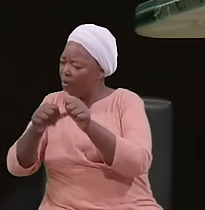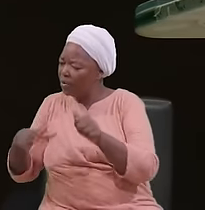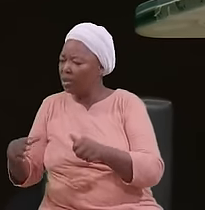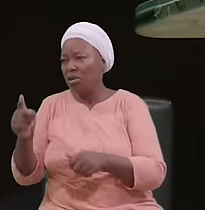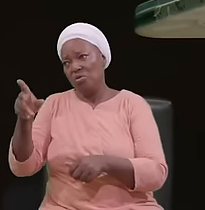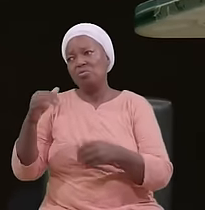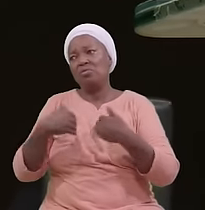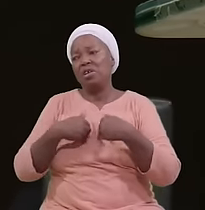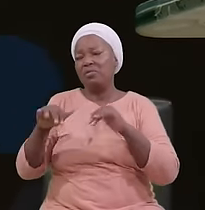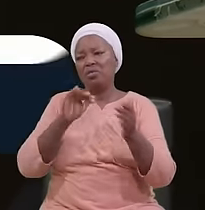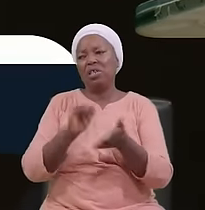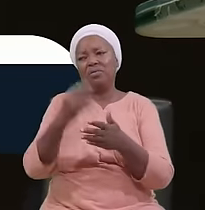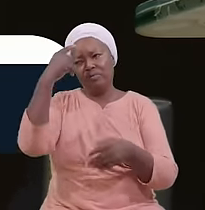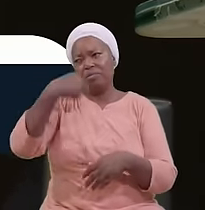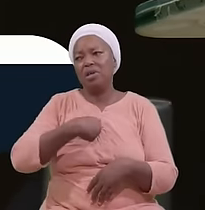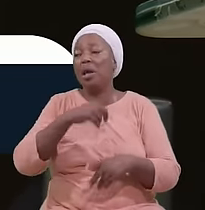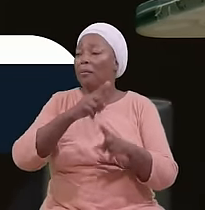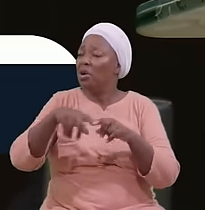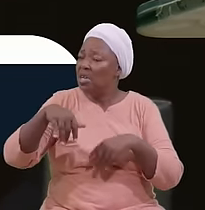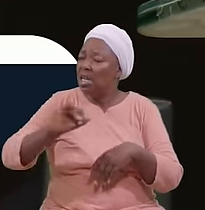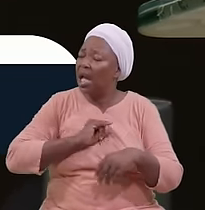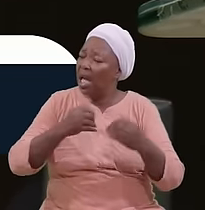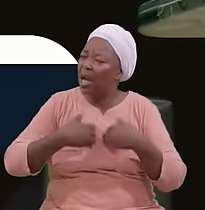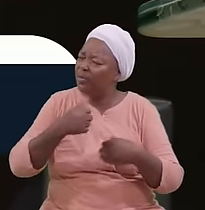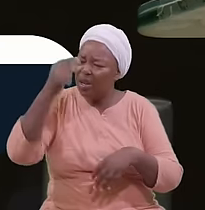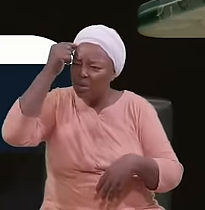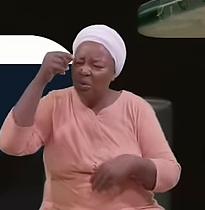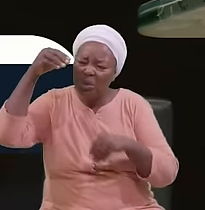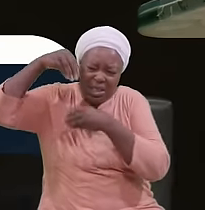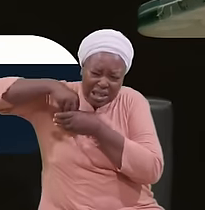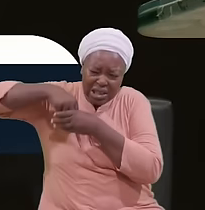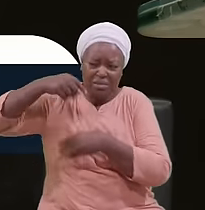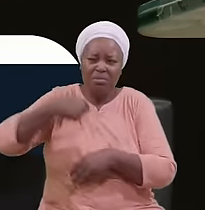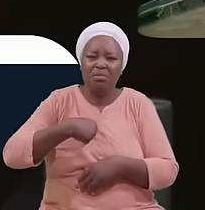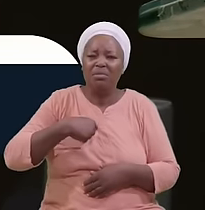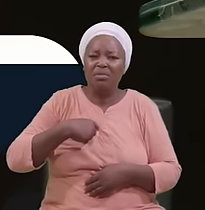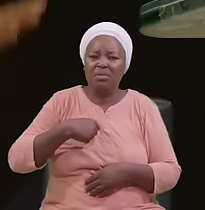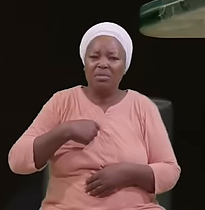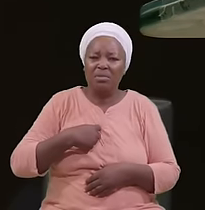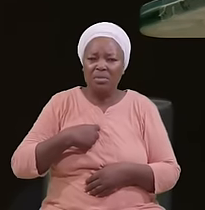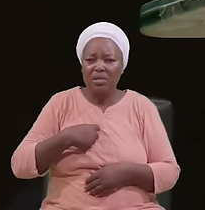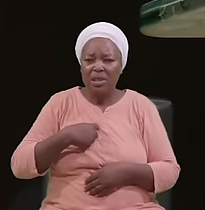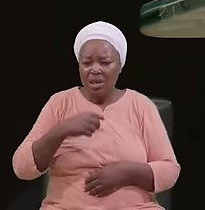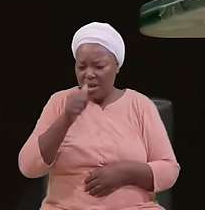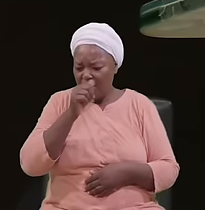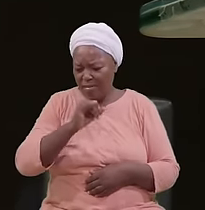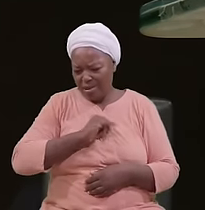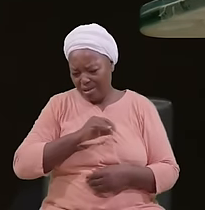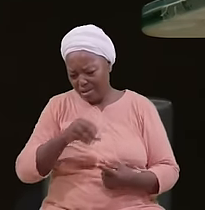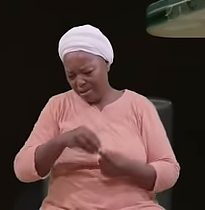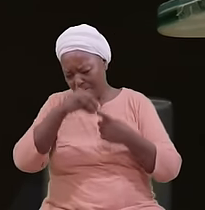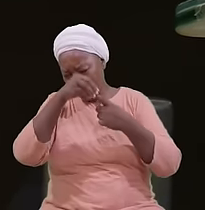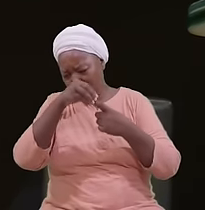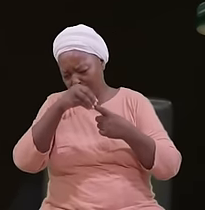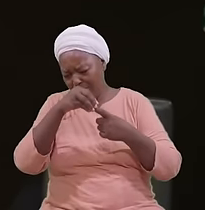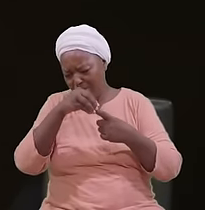have done that. But I had the thought inside me, am I special? Good